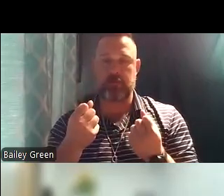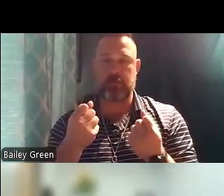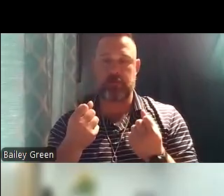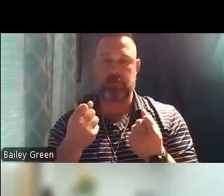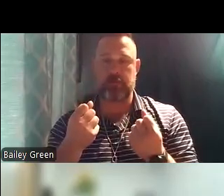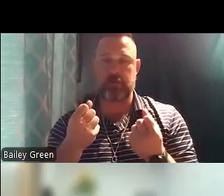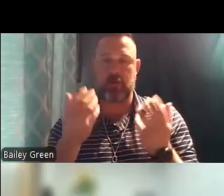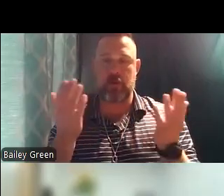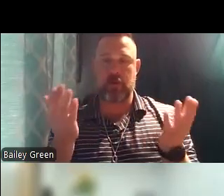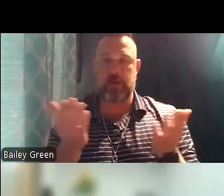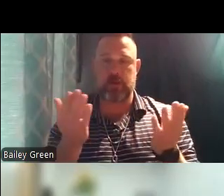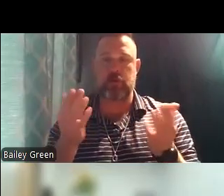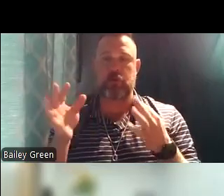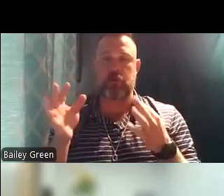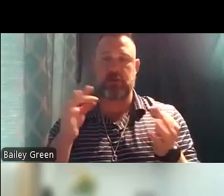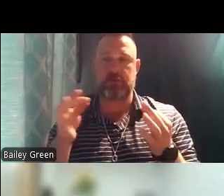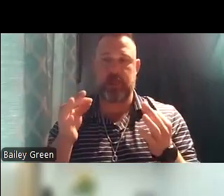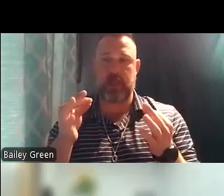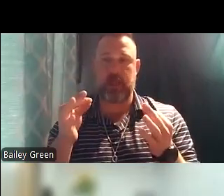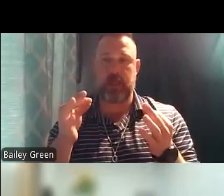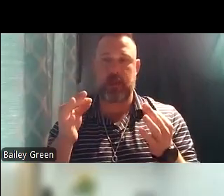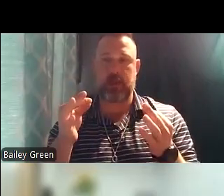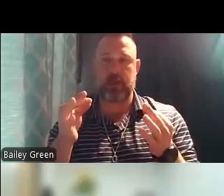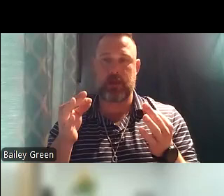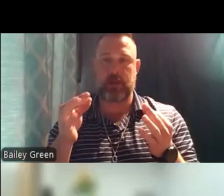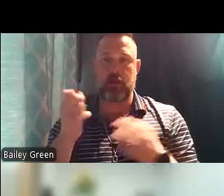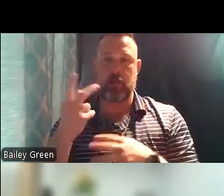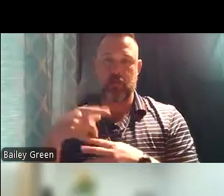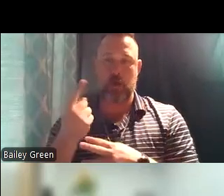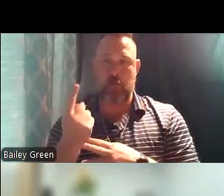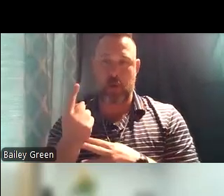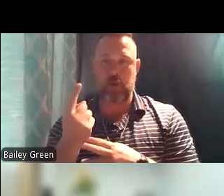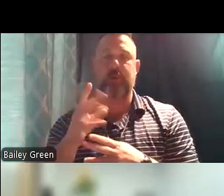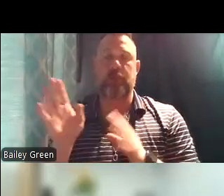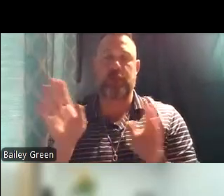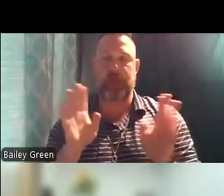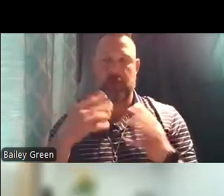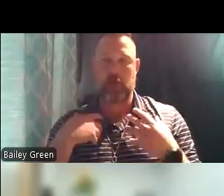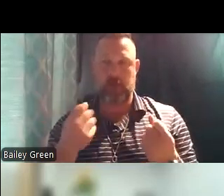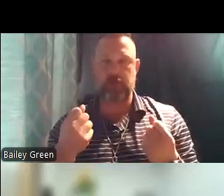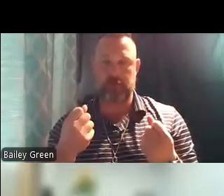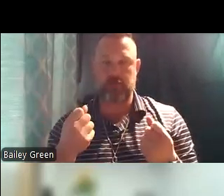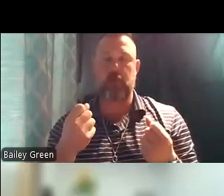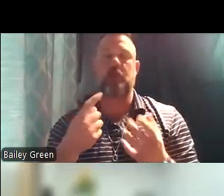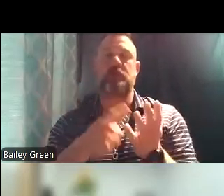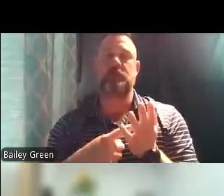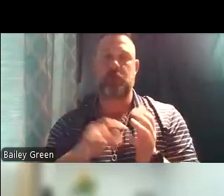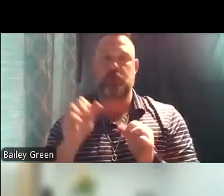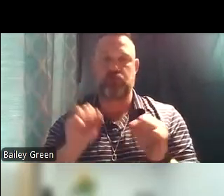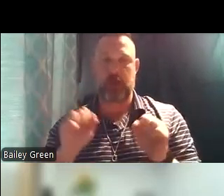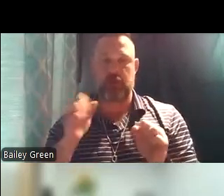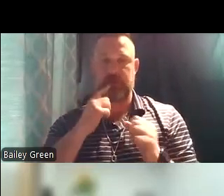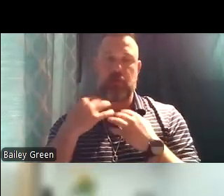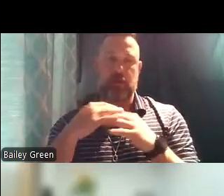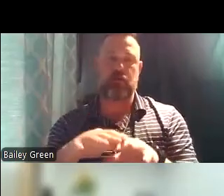here to explain the Proposition 1 and its implication for behavioral health. They will discuss the strategies for